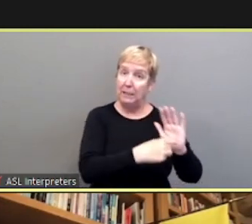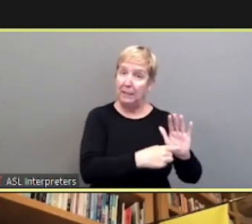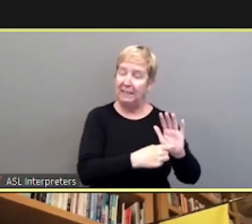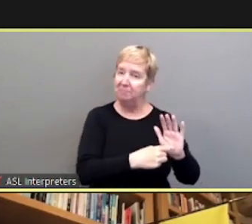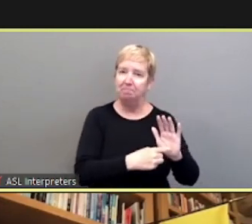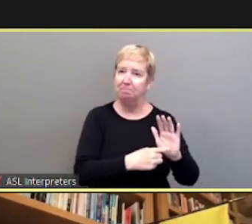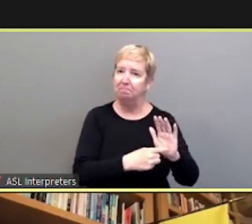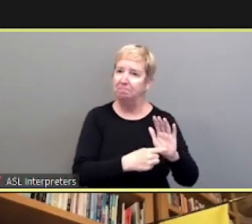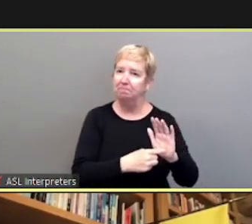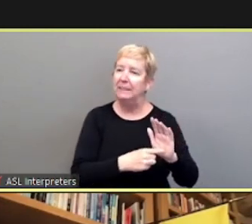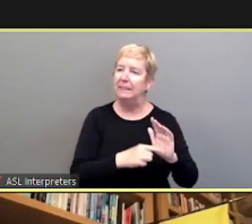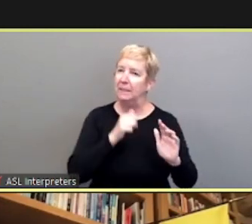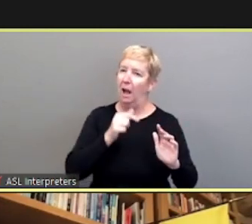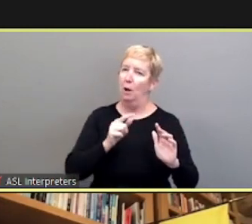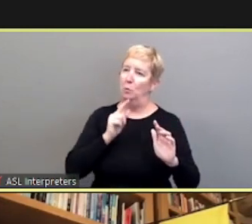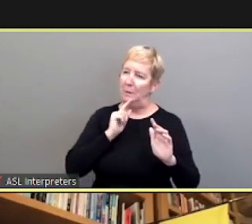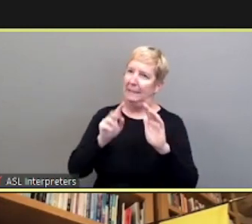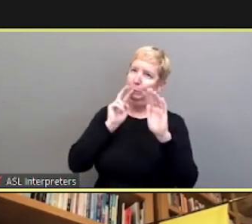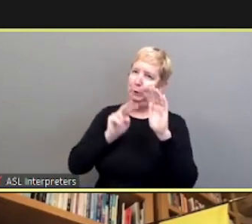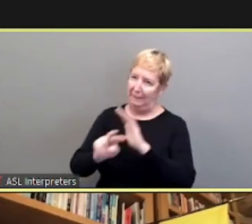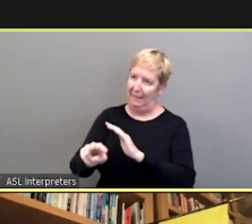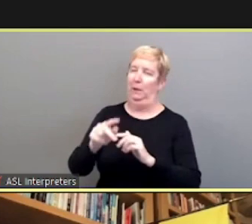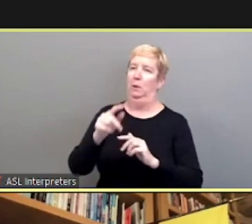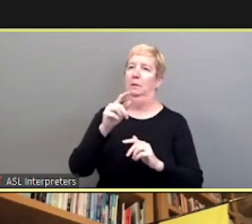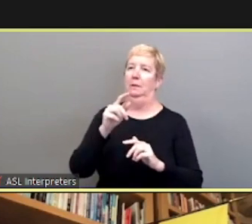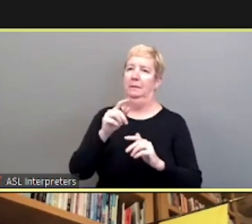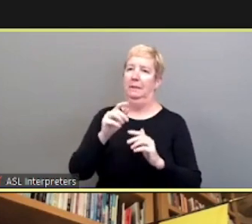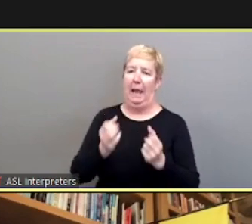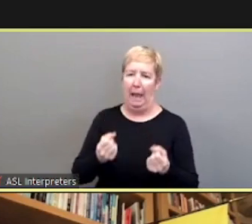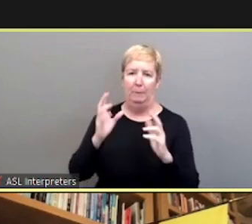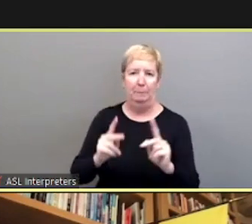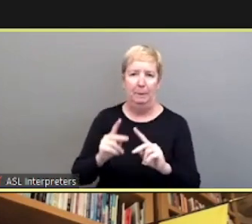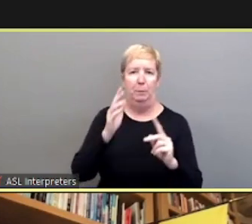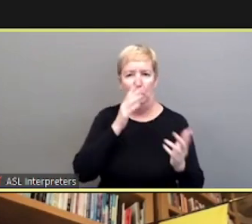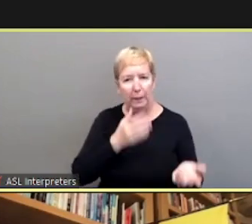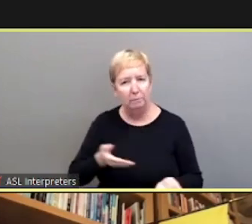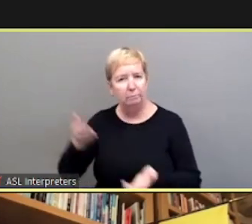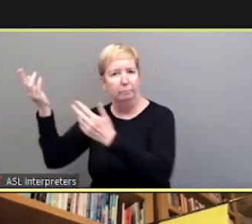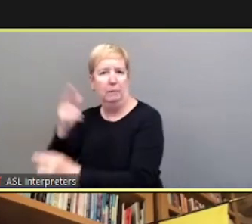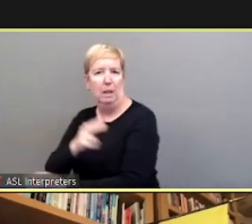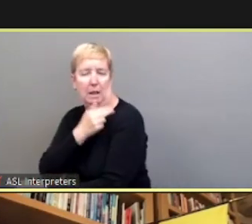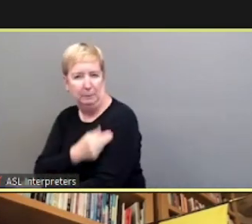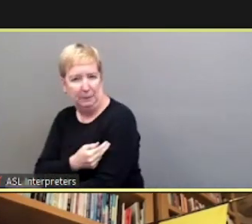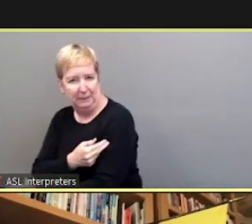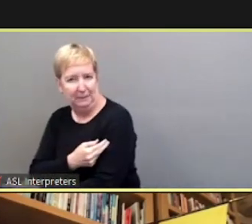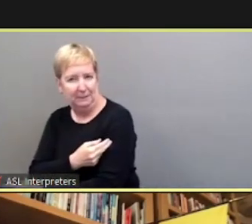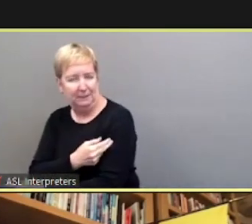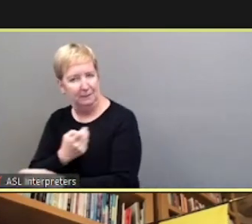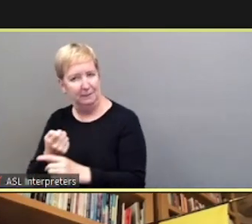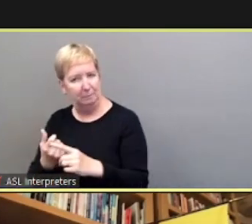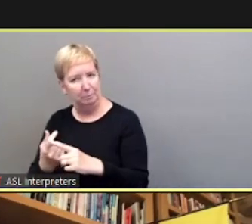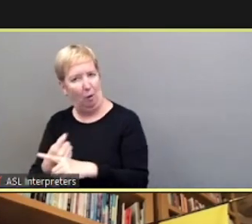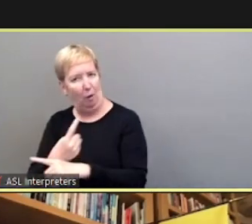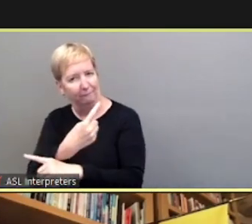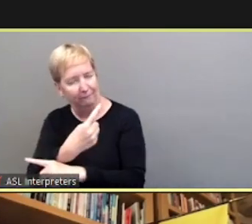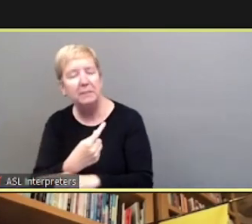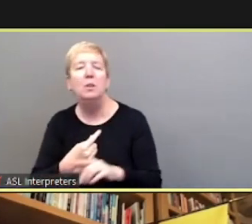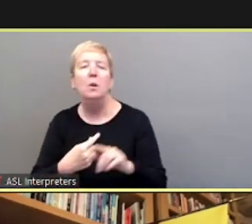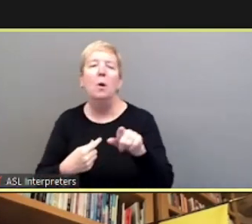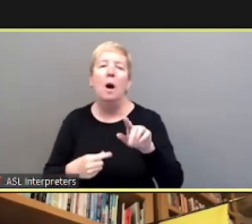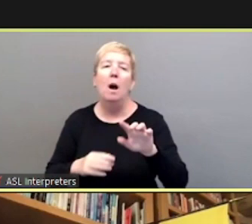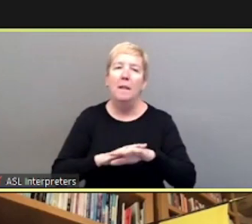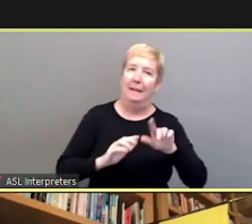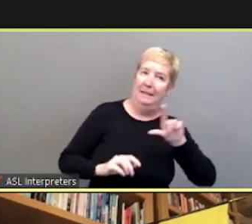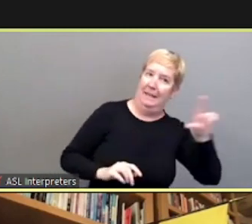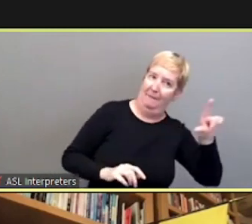predictive of hospitalizations. And so I'll show you 2 of the models we use. I don't want to go into too much depth here, but on the left, we have the